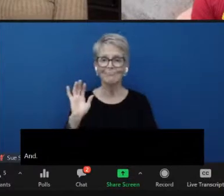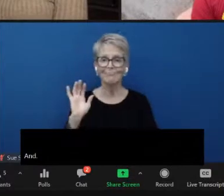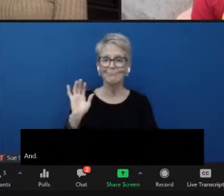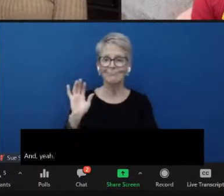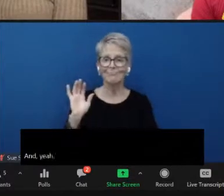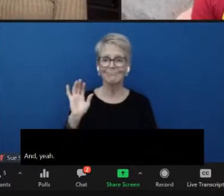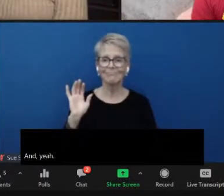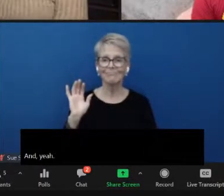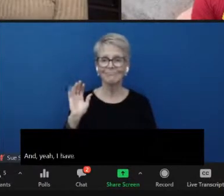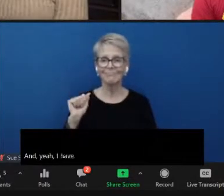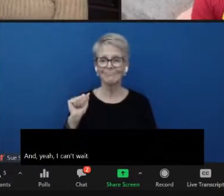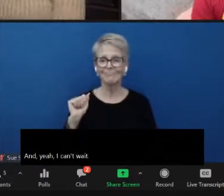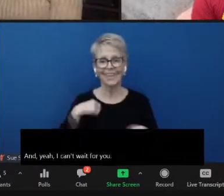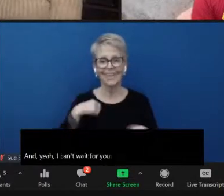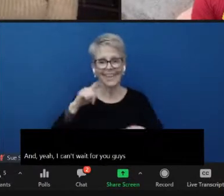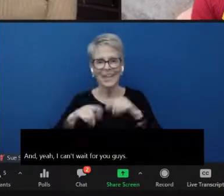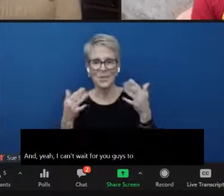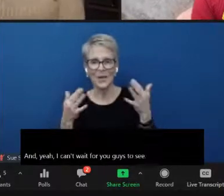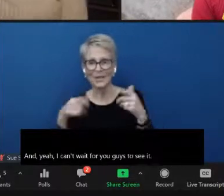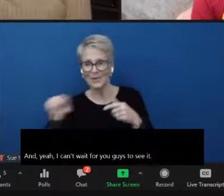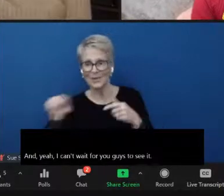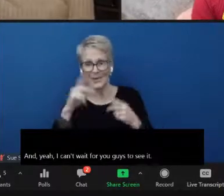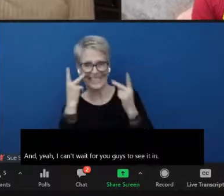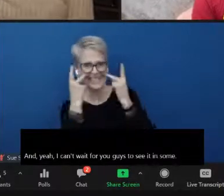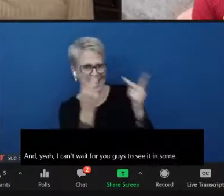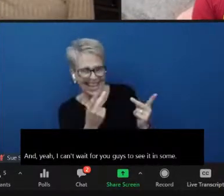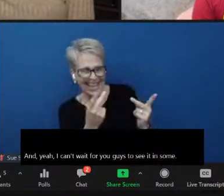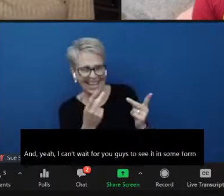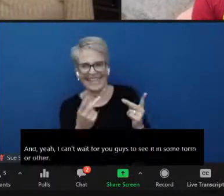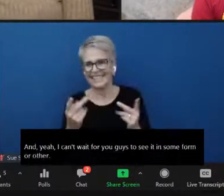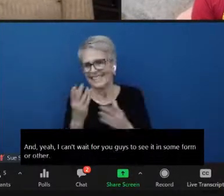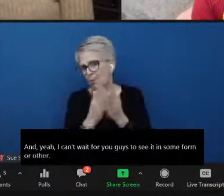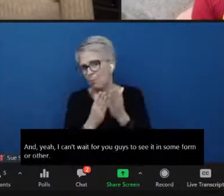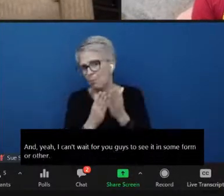yeah, I can't wait for you guys to see it in some form or other.